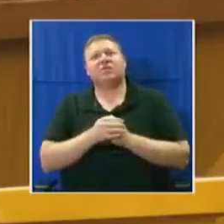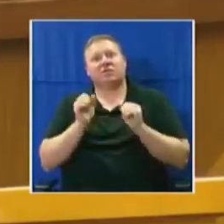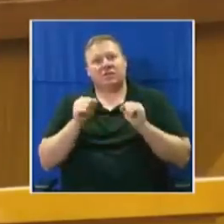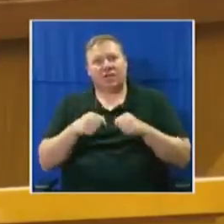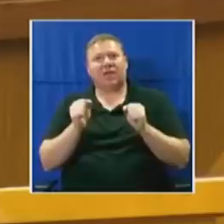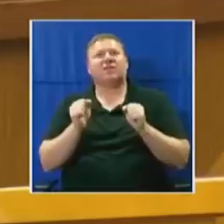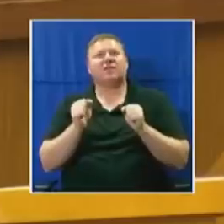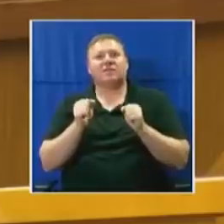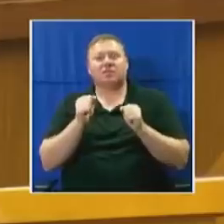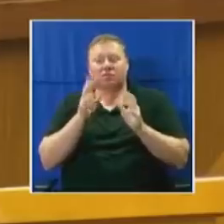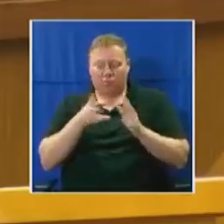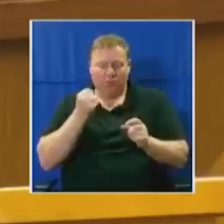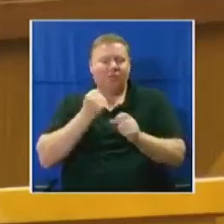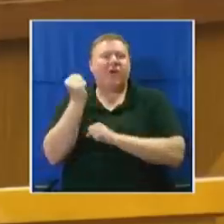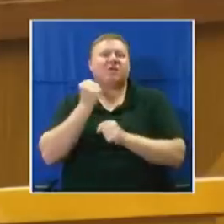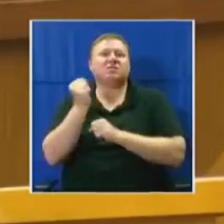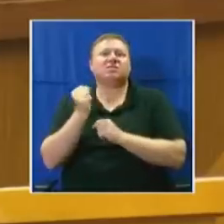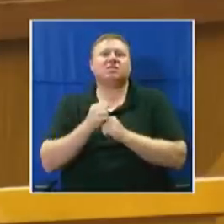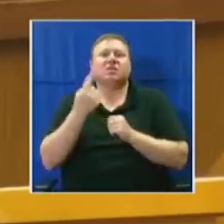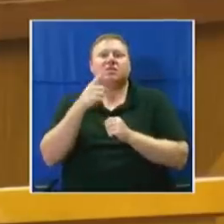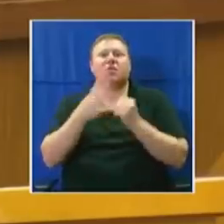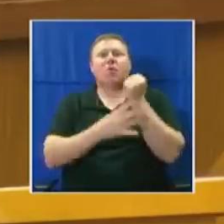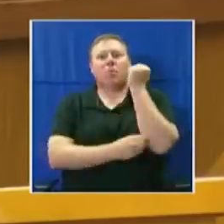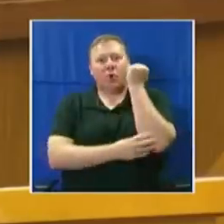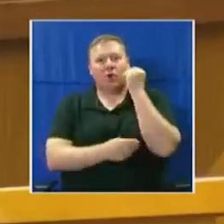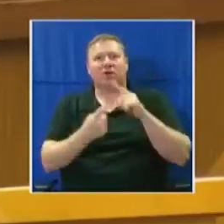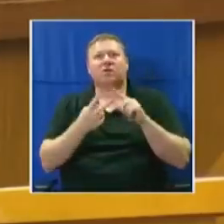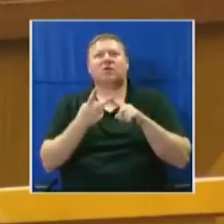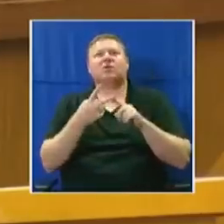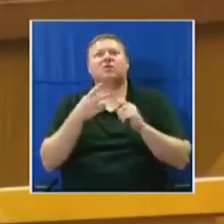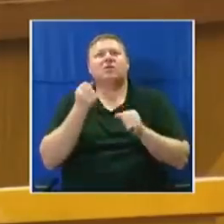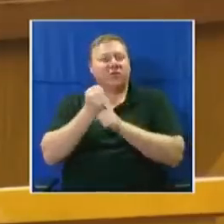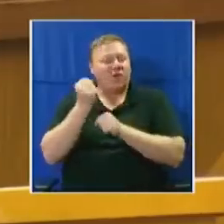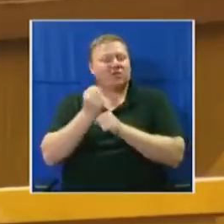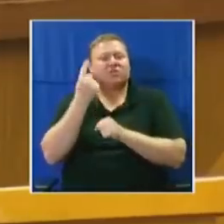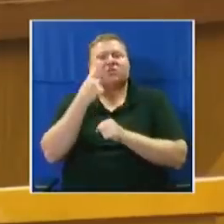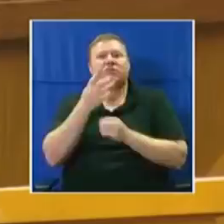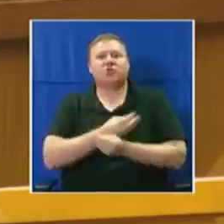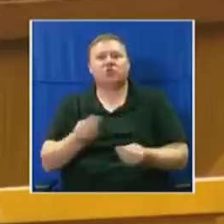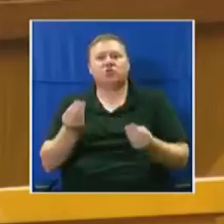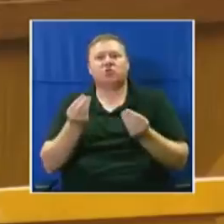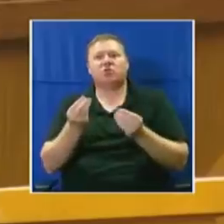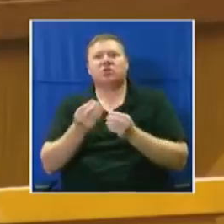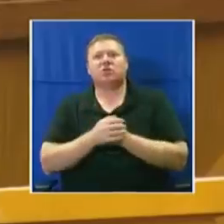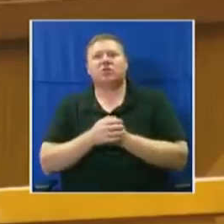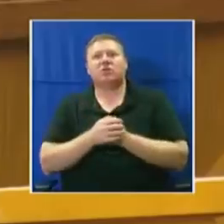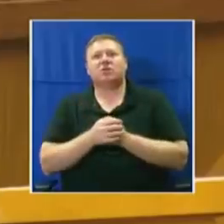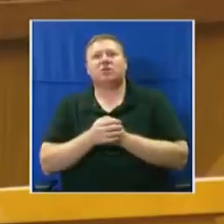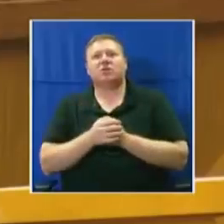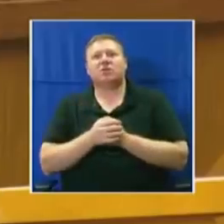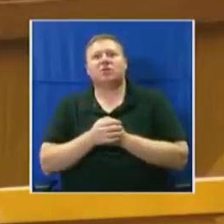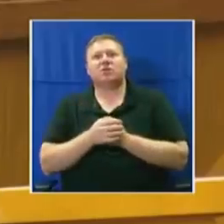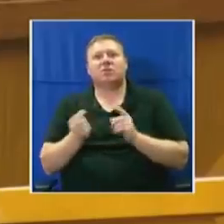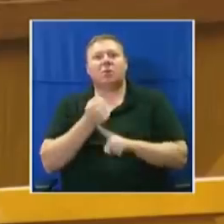will fight for the poor. We will fight for those children that are